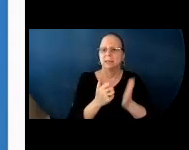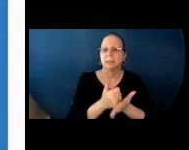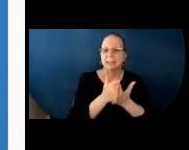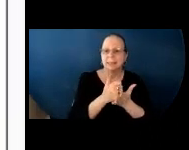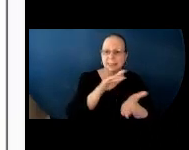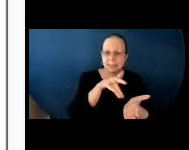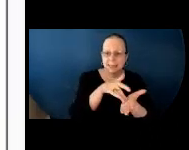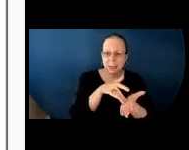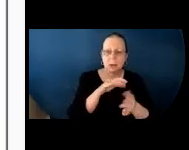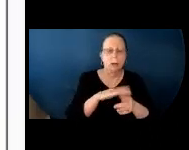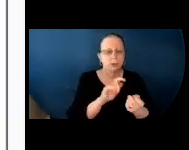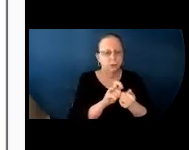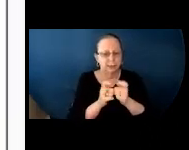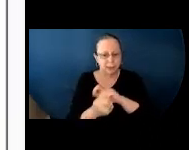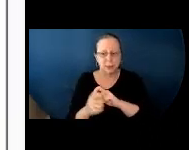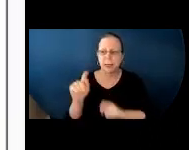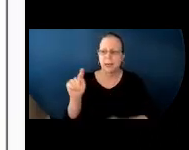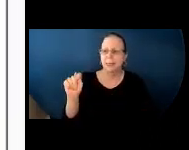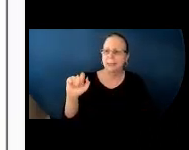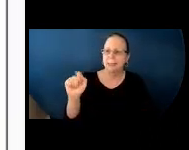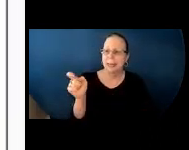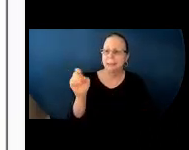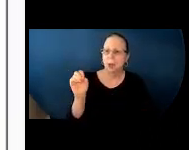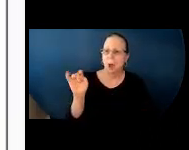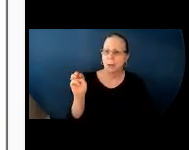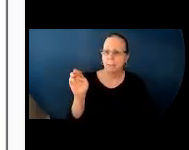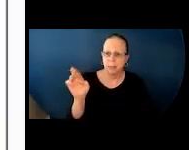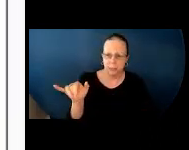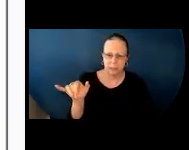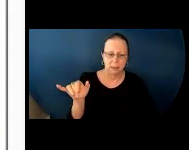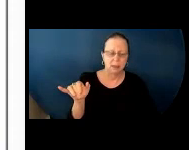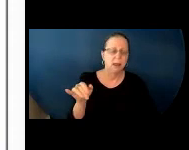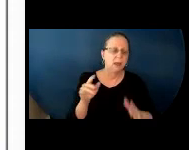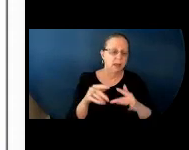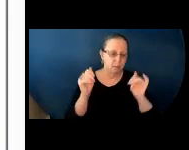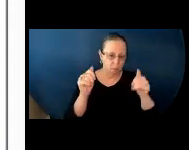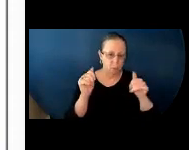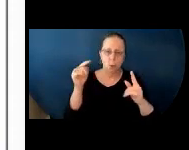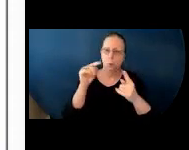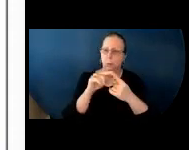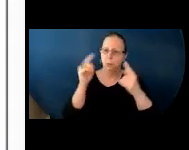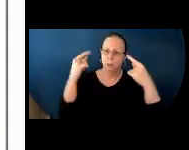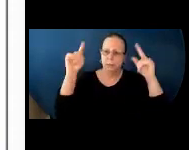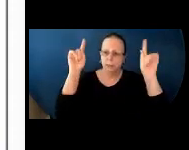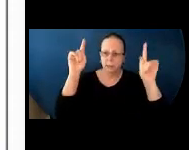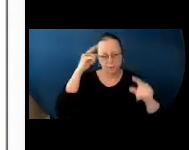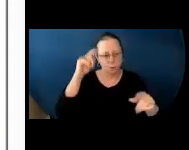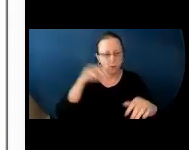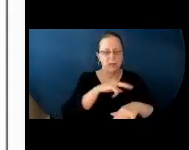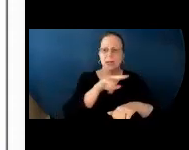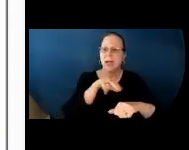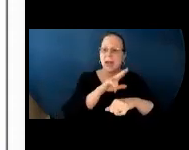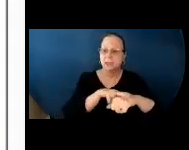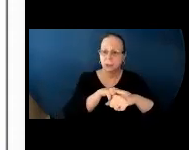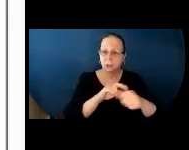on Transition Taxonomy, to the guideposts to success from the National Collaborative on Workforce